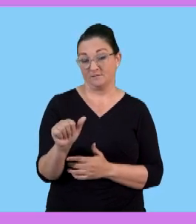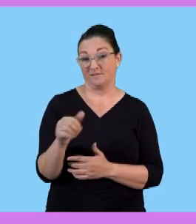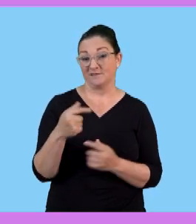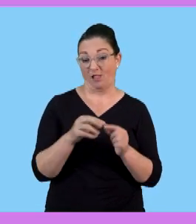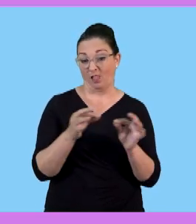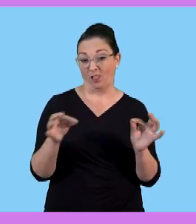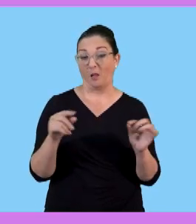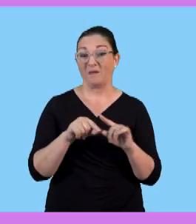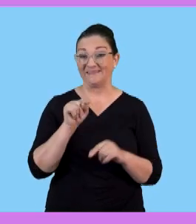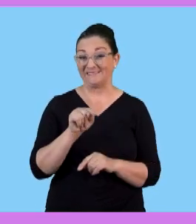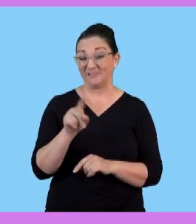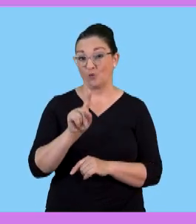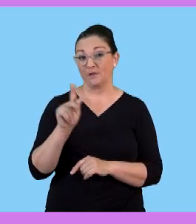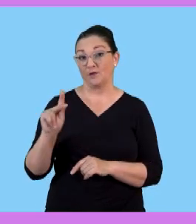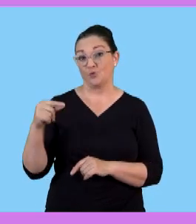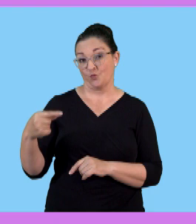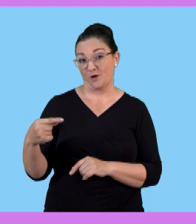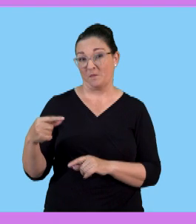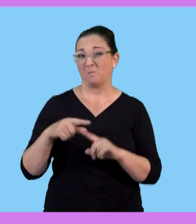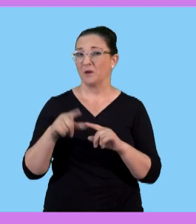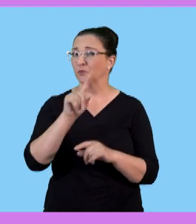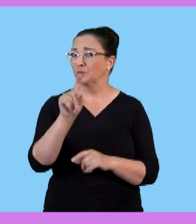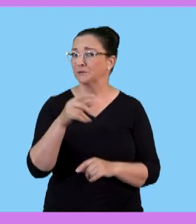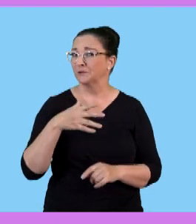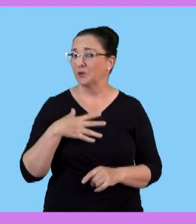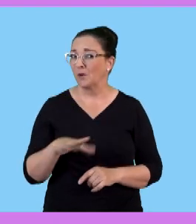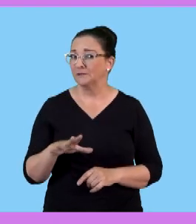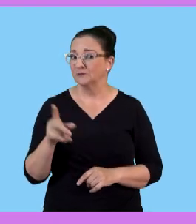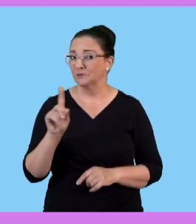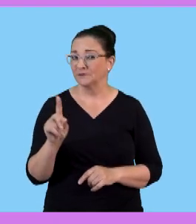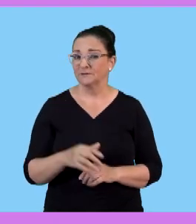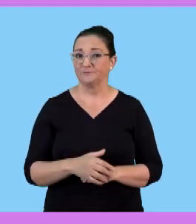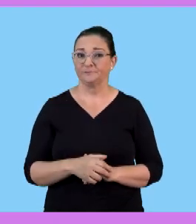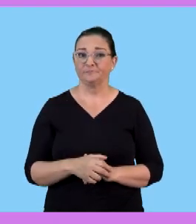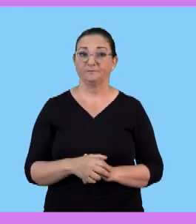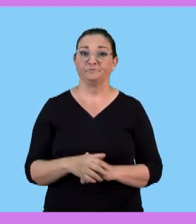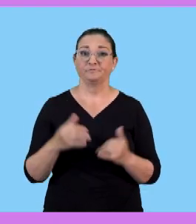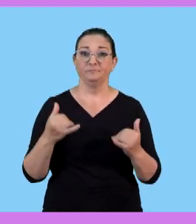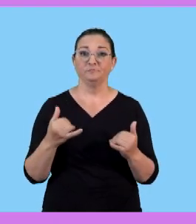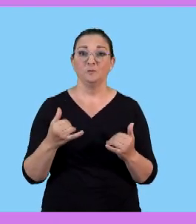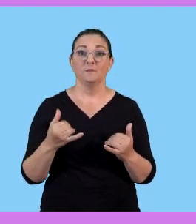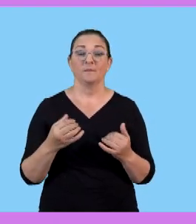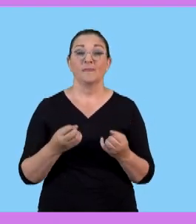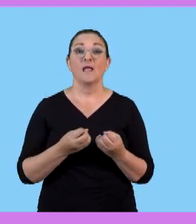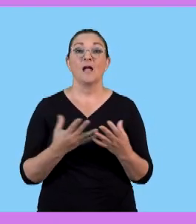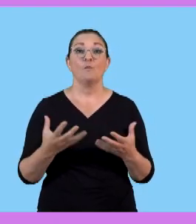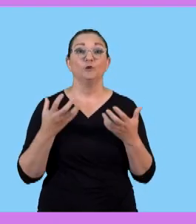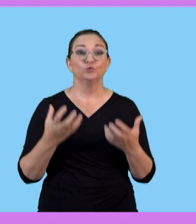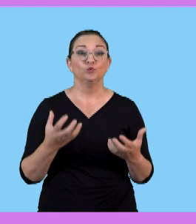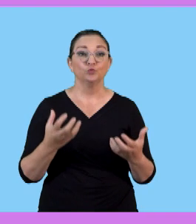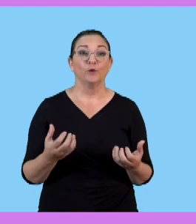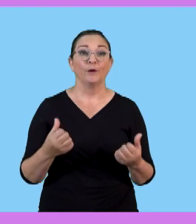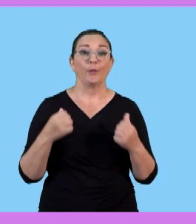63,7656. Remember, this is now kilograms. Our question wanted to know, right, determine how